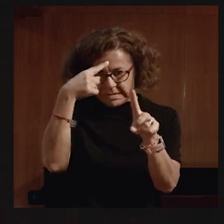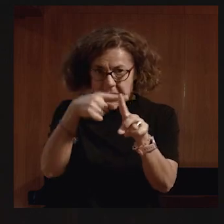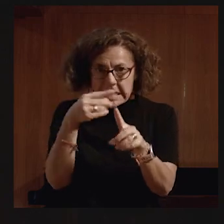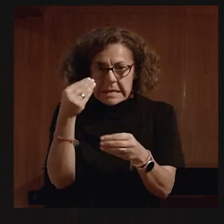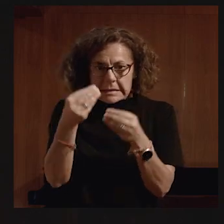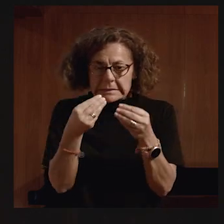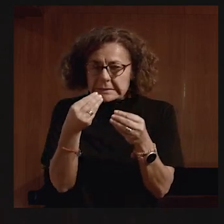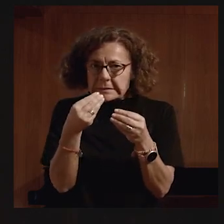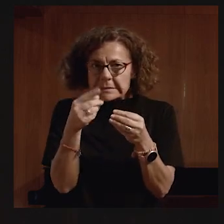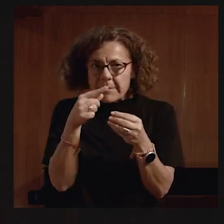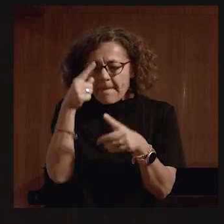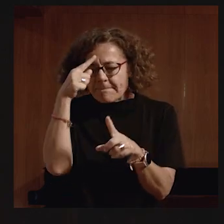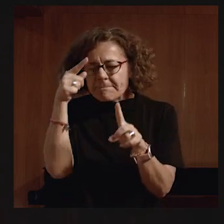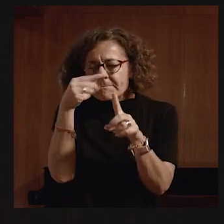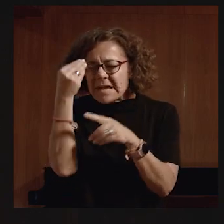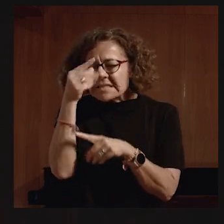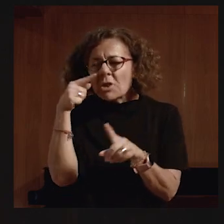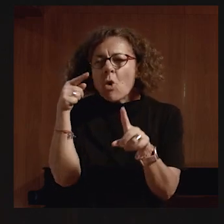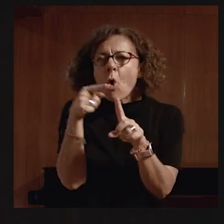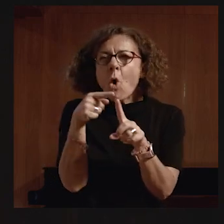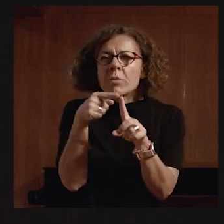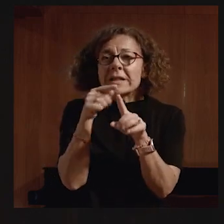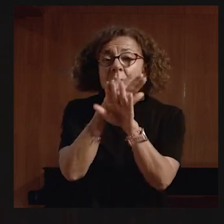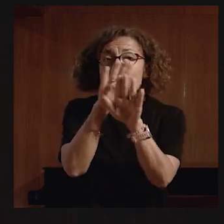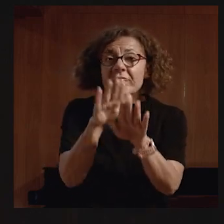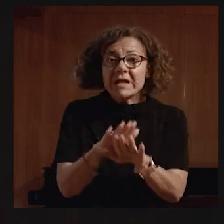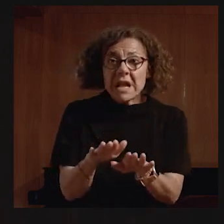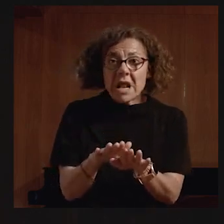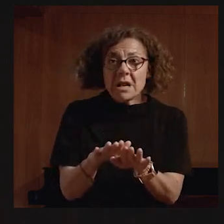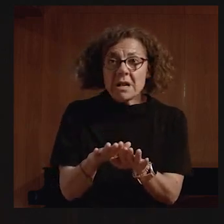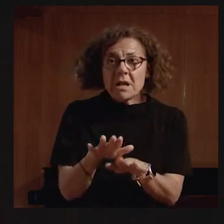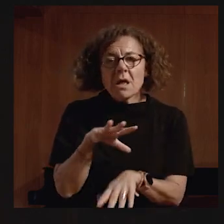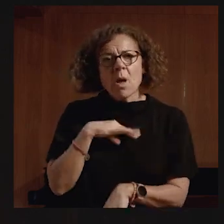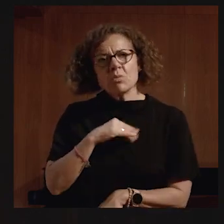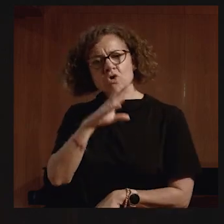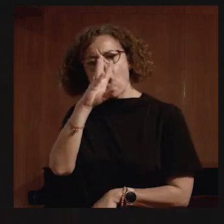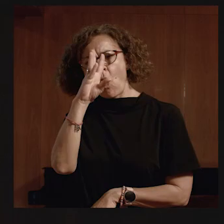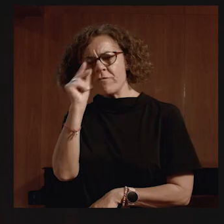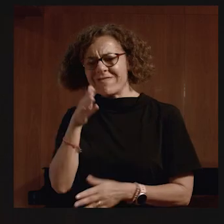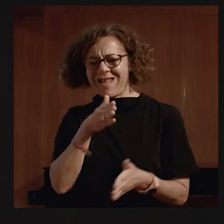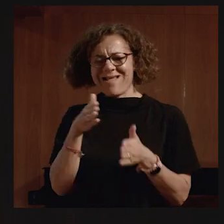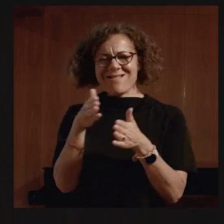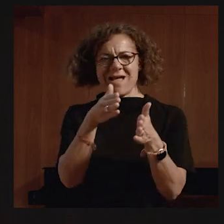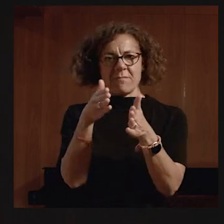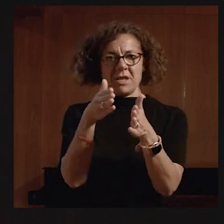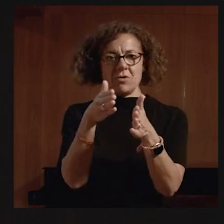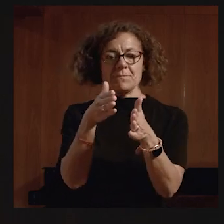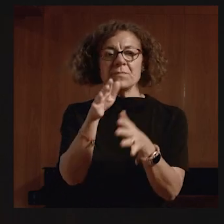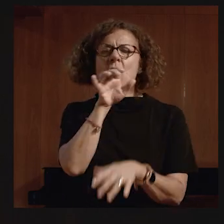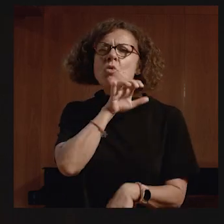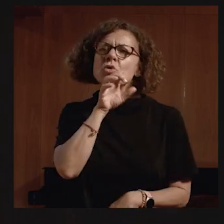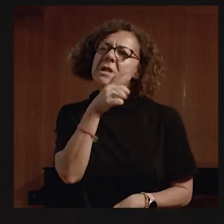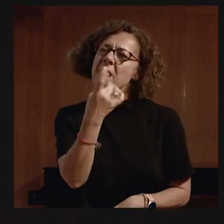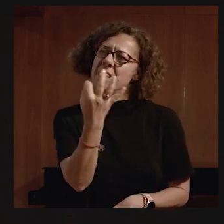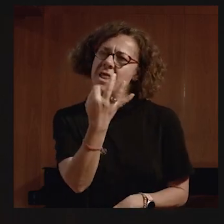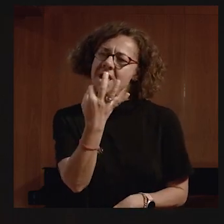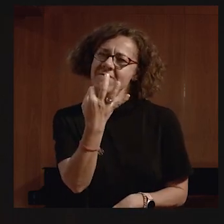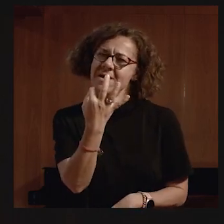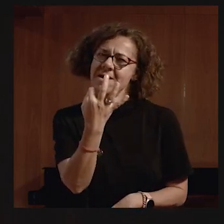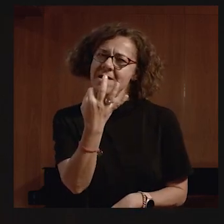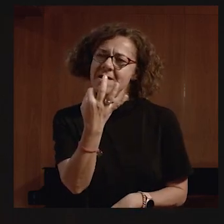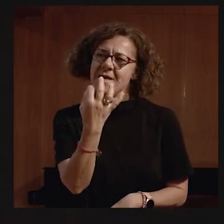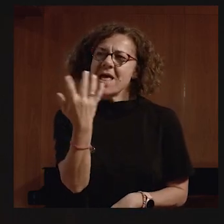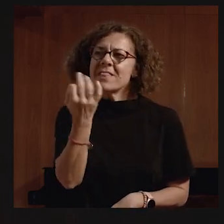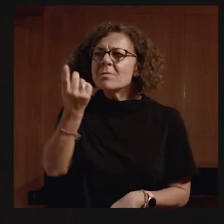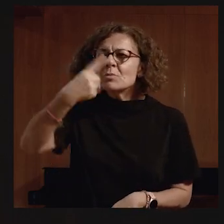about where it could then lead to. Curiosity, be curious, have courage to honestly reflect and